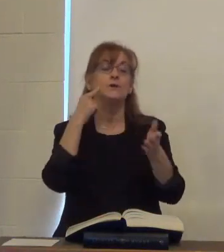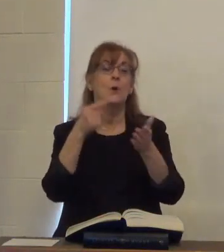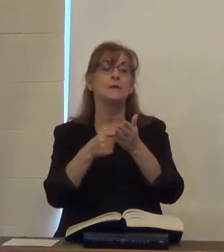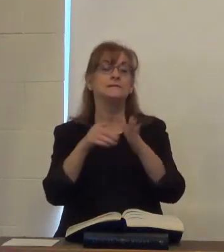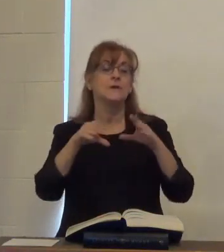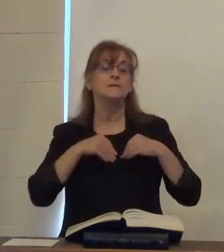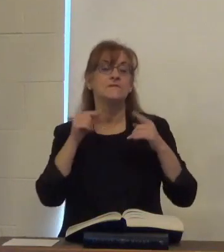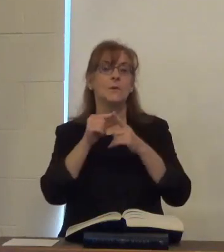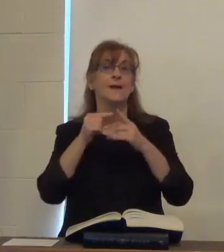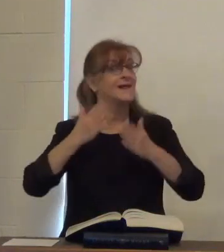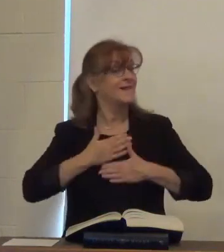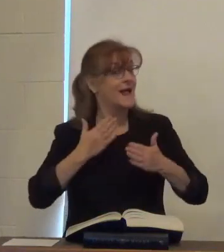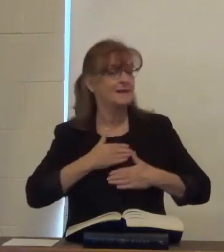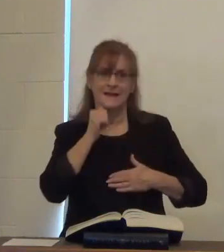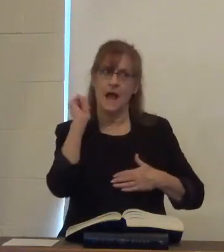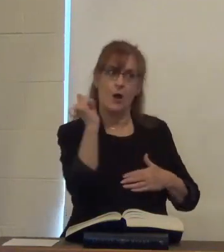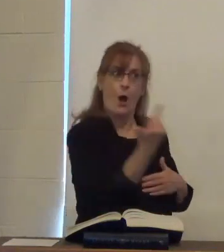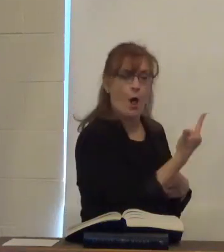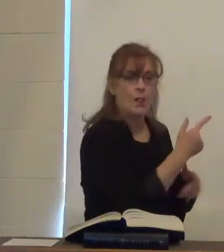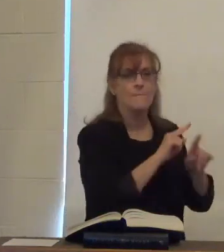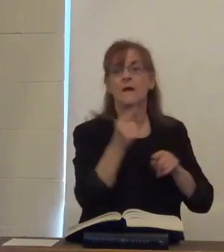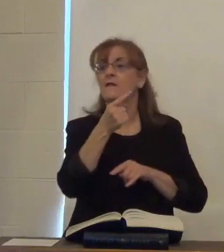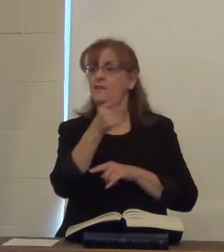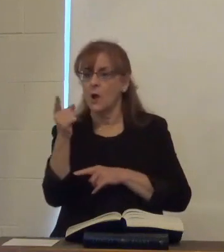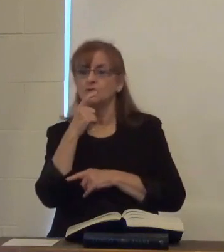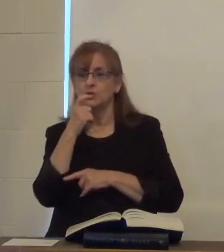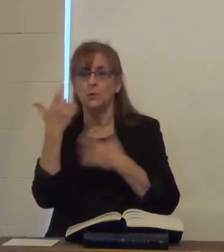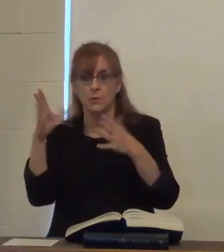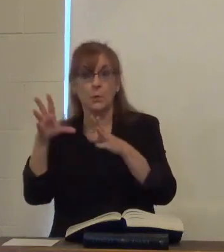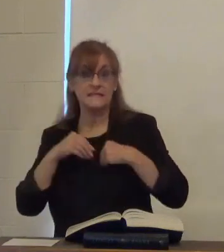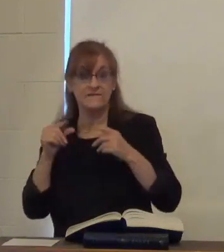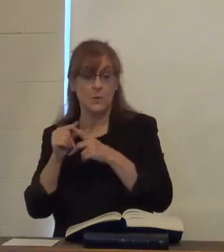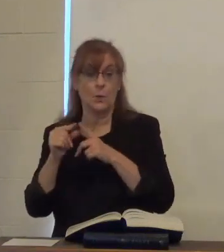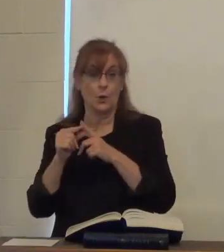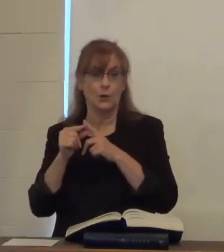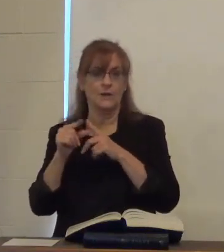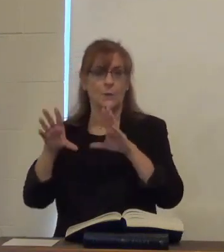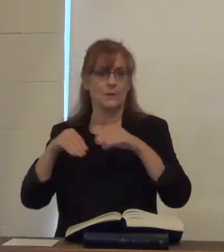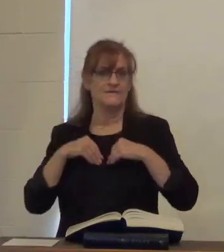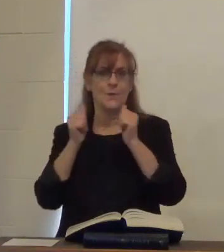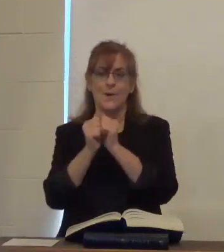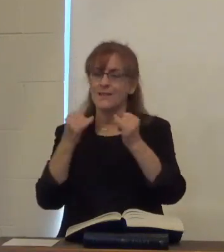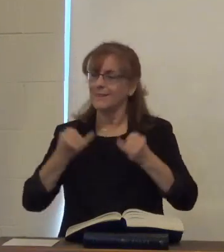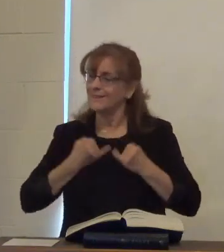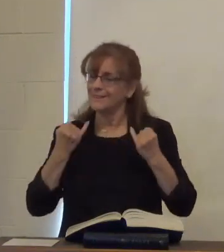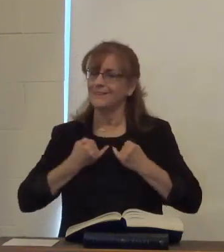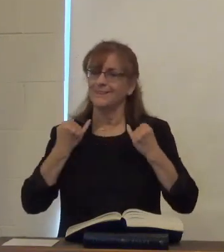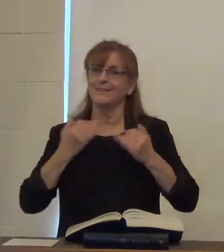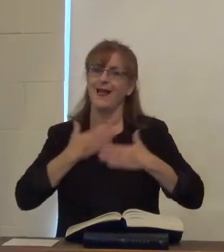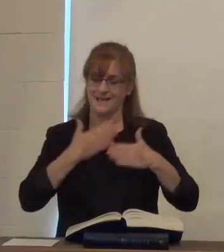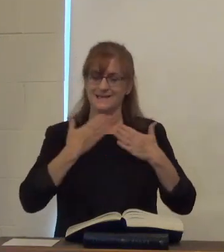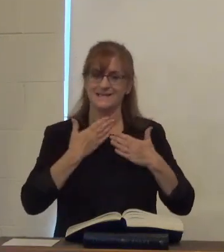gladly. Not all, but they who did receive the word did it with gladness.